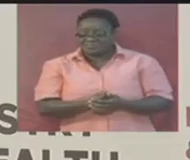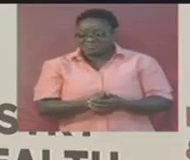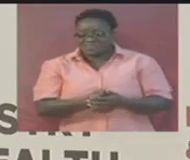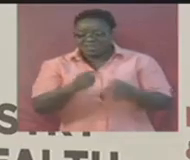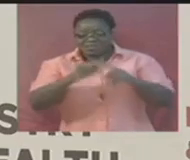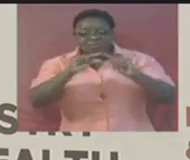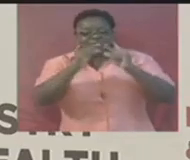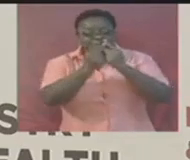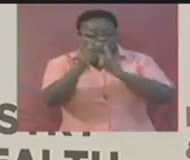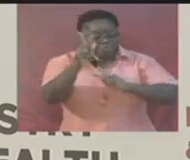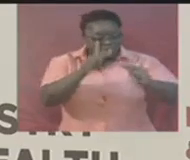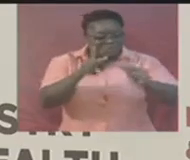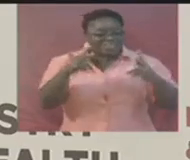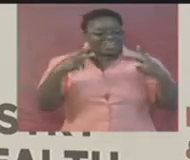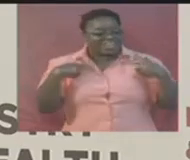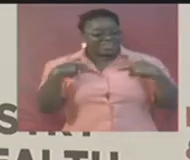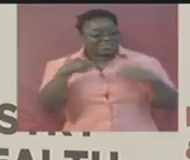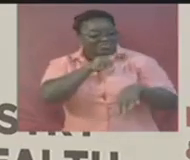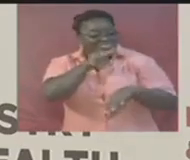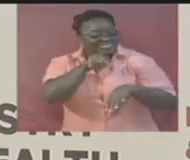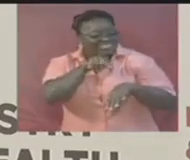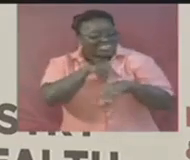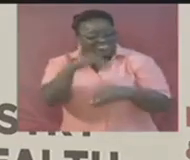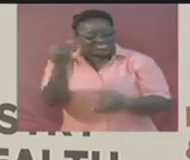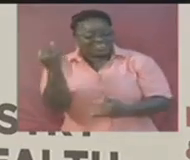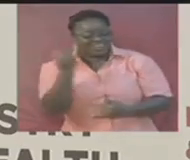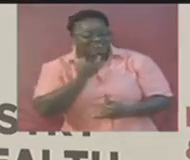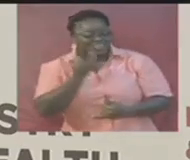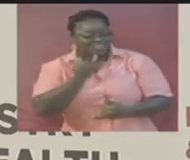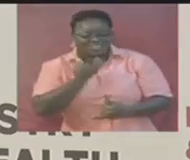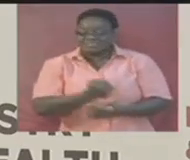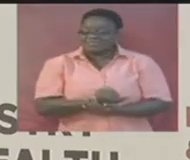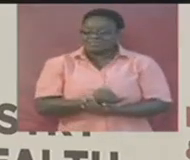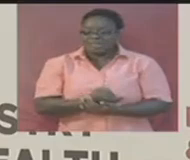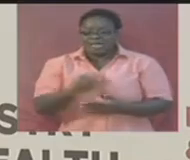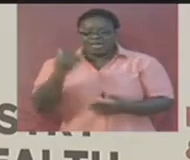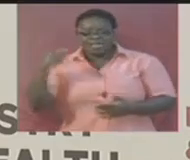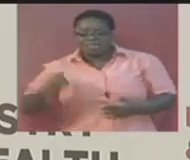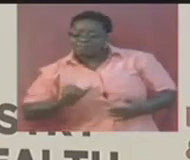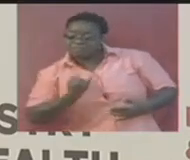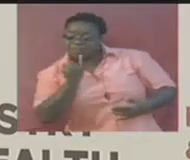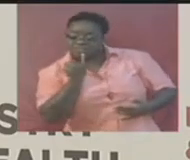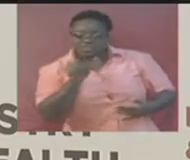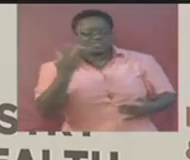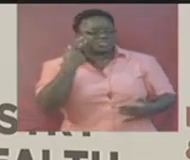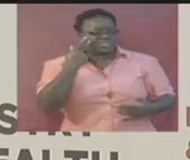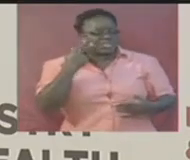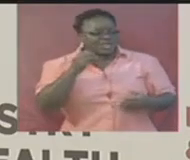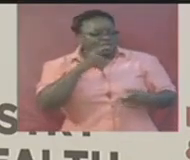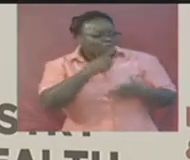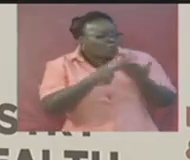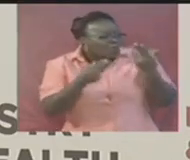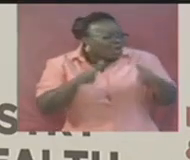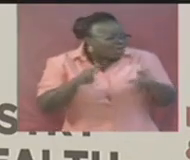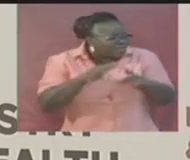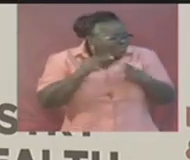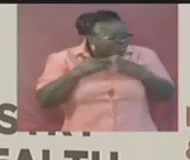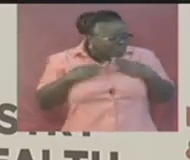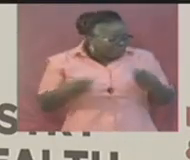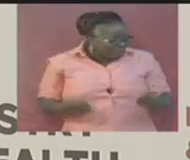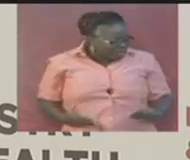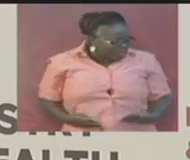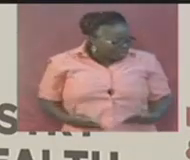infection, and they look to see what level of anti-spike antibodies they have. I just want to say we have been